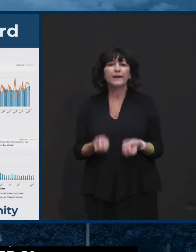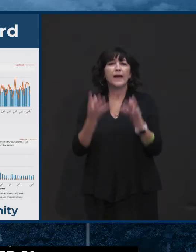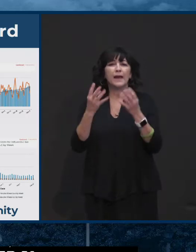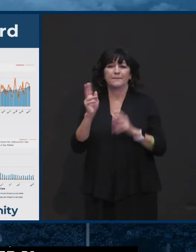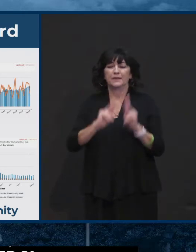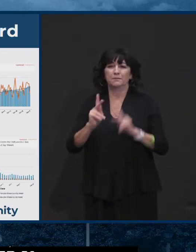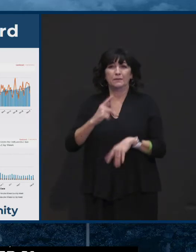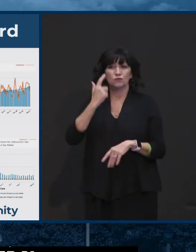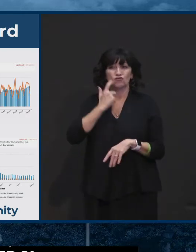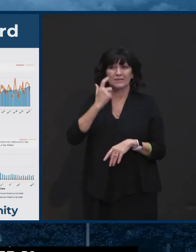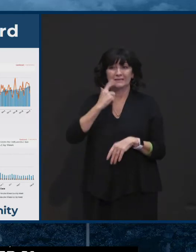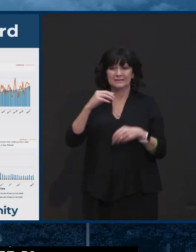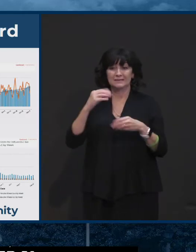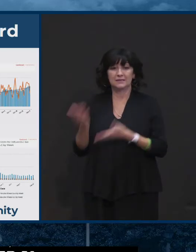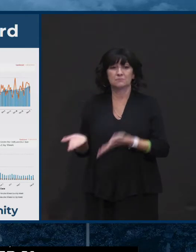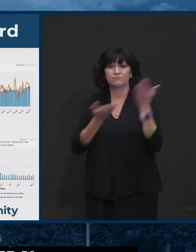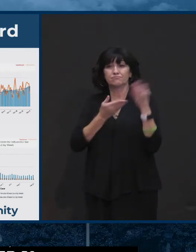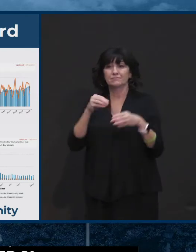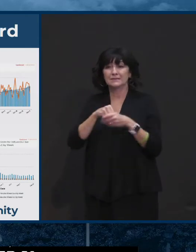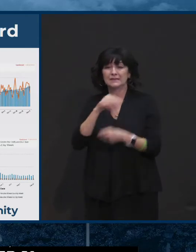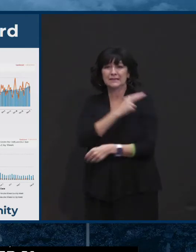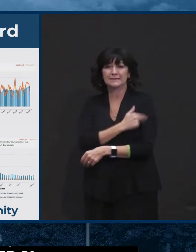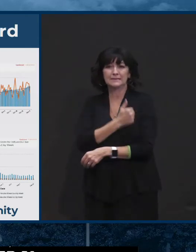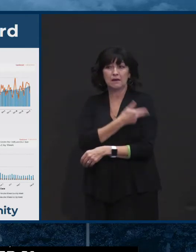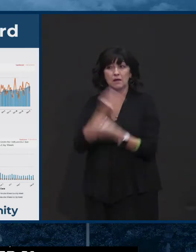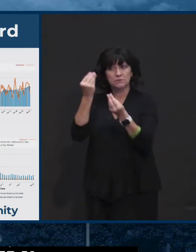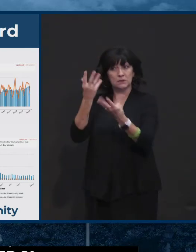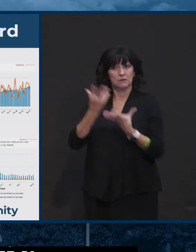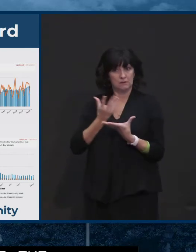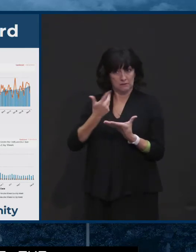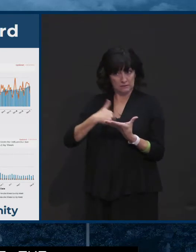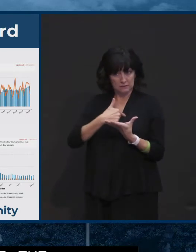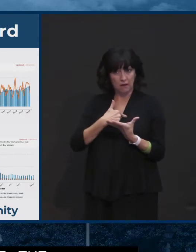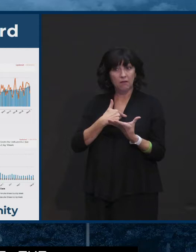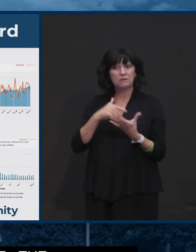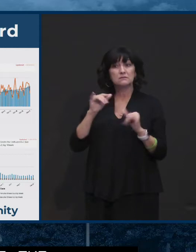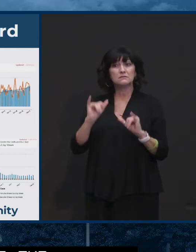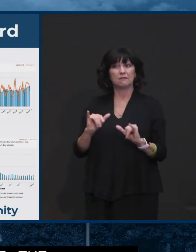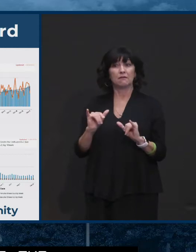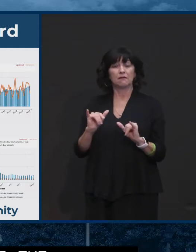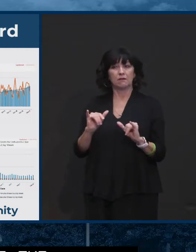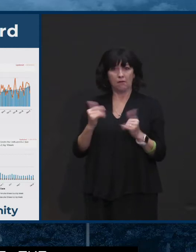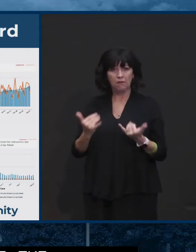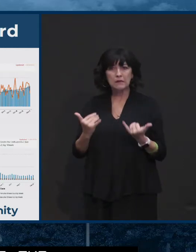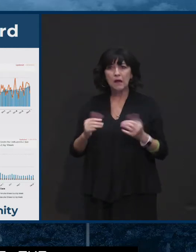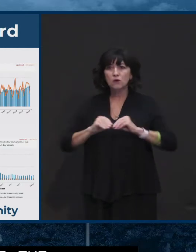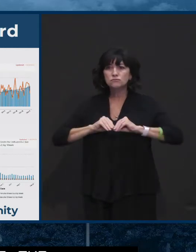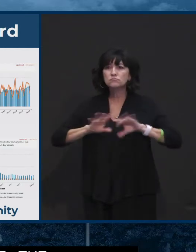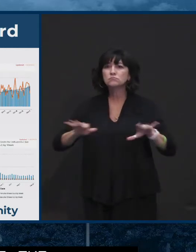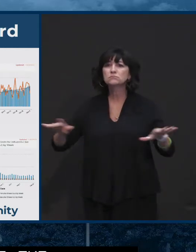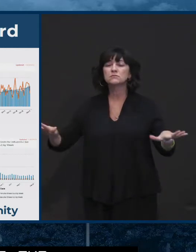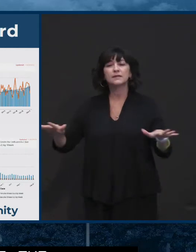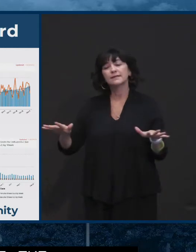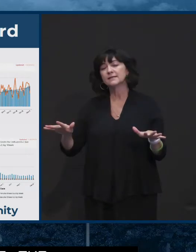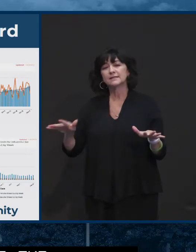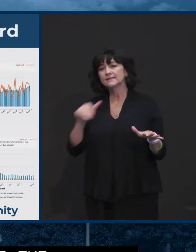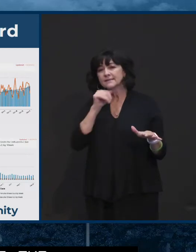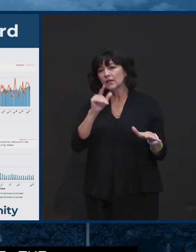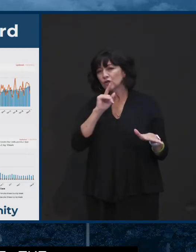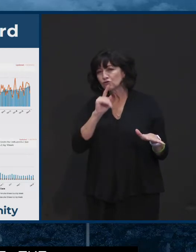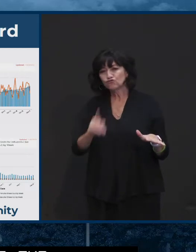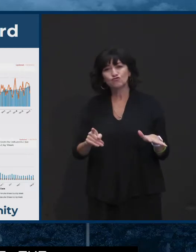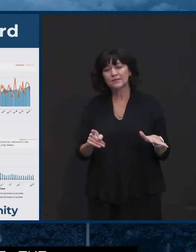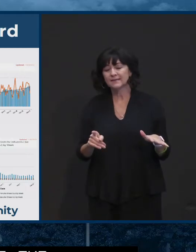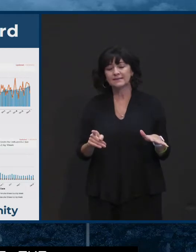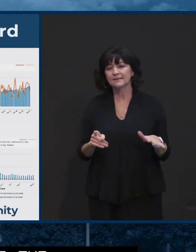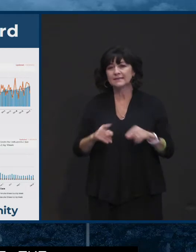other than if we see some big spikes, then we're going to see that number of current hospitalizations likely